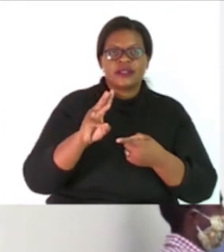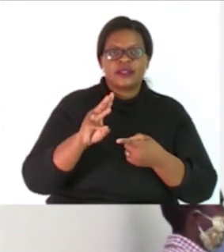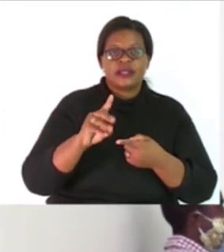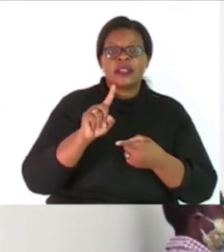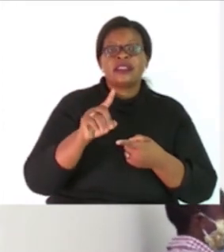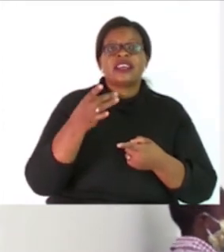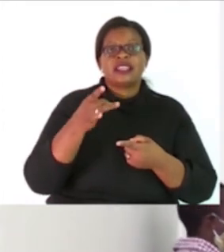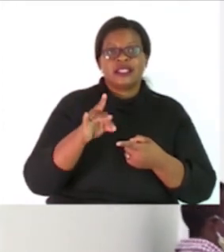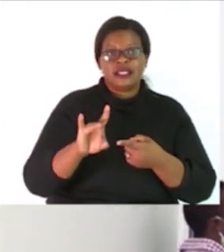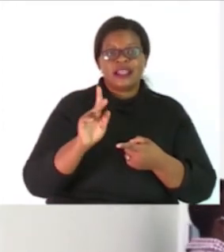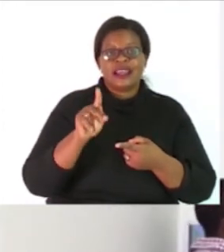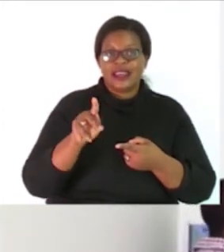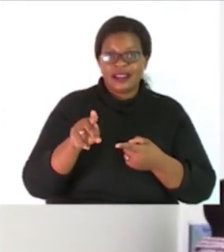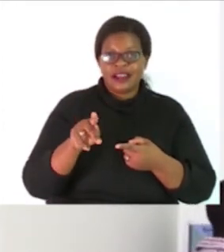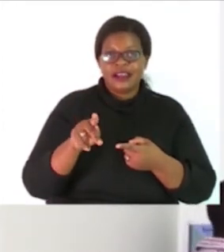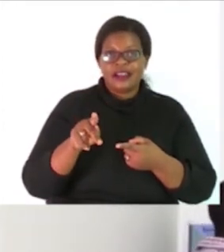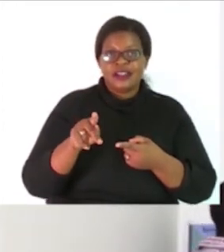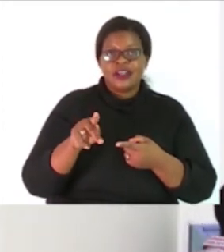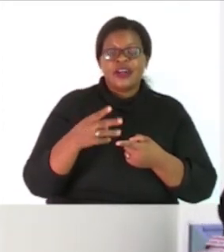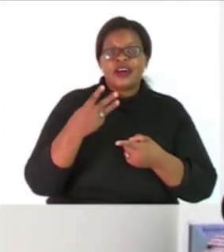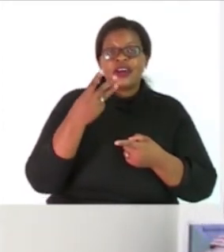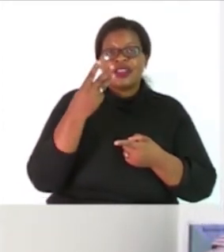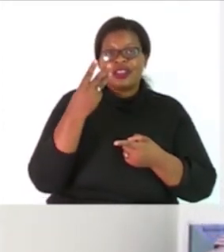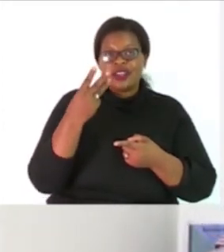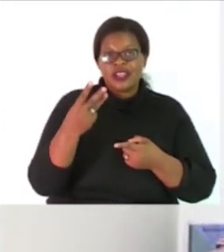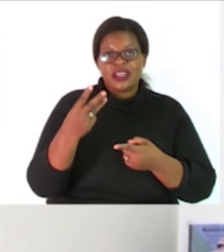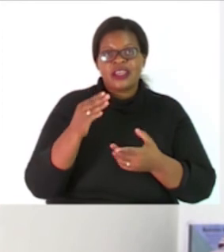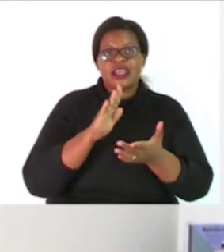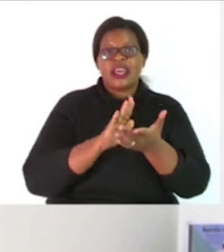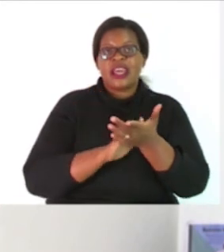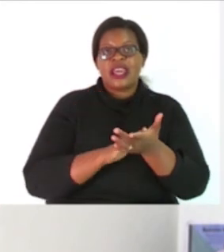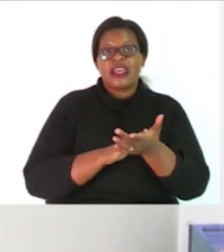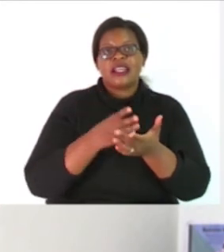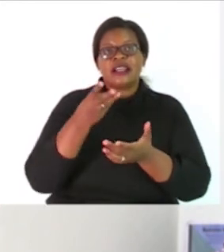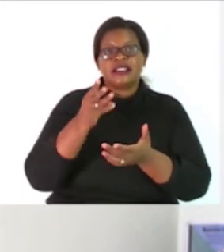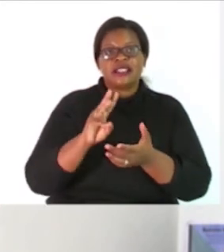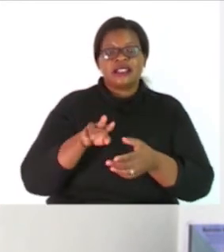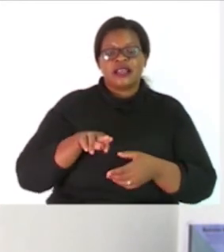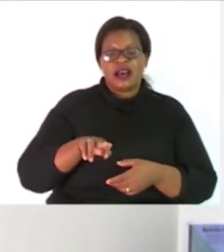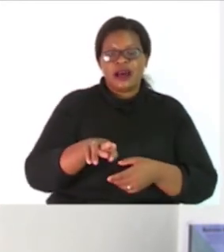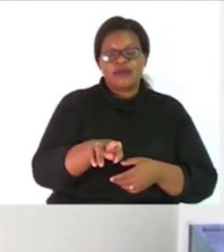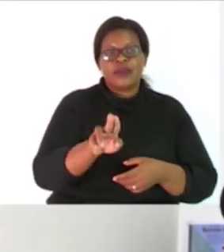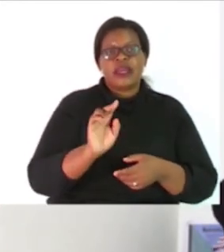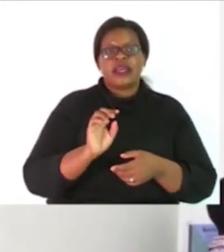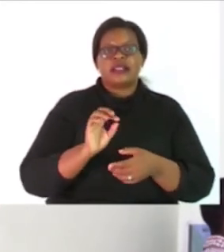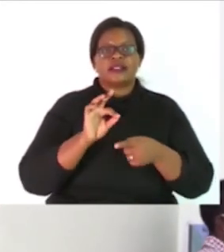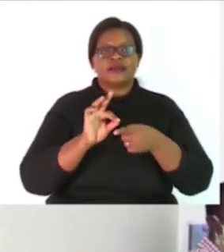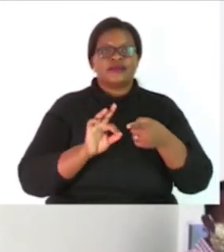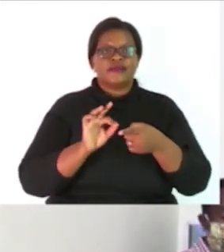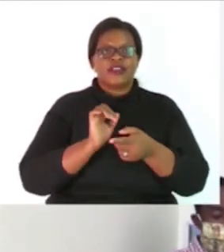18 again. So, 3 and 6 are factor